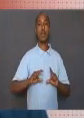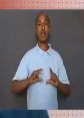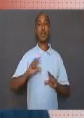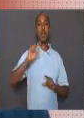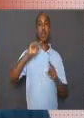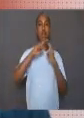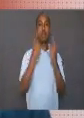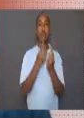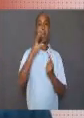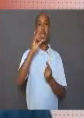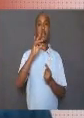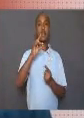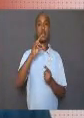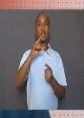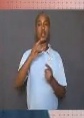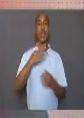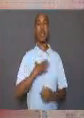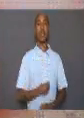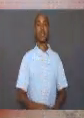configuration is achieved.